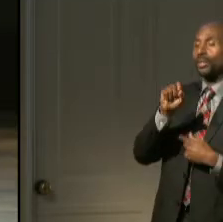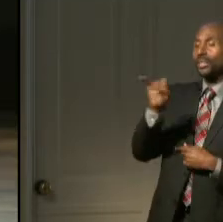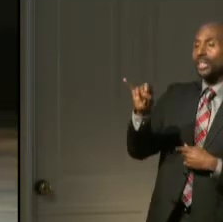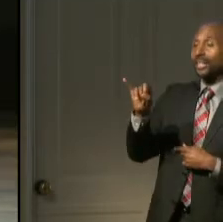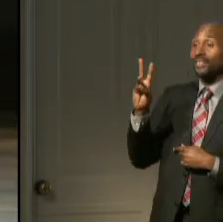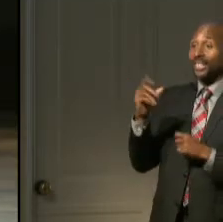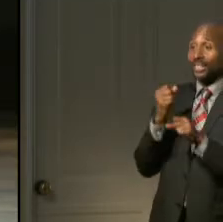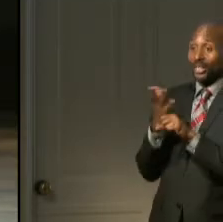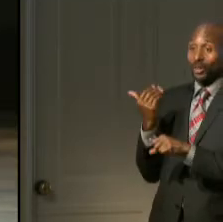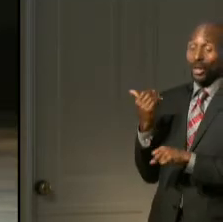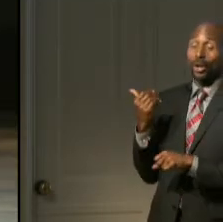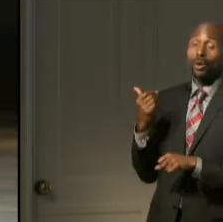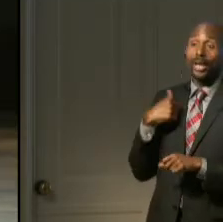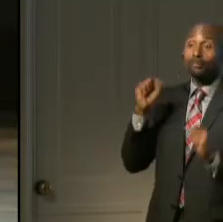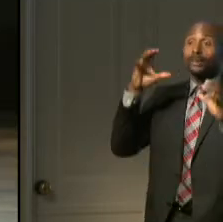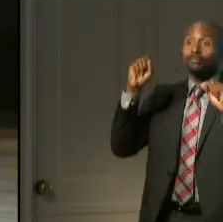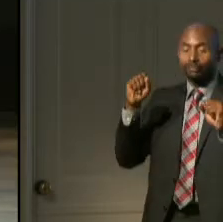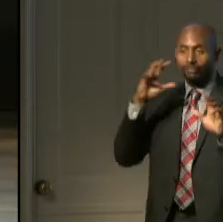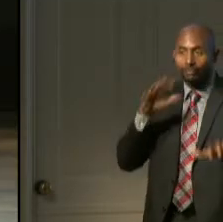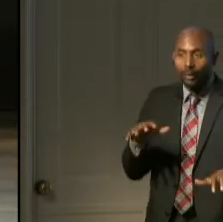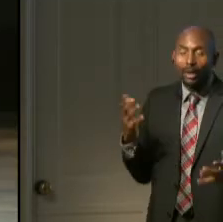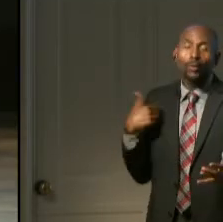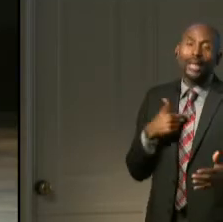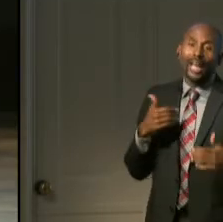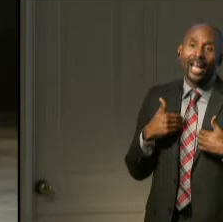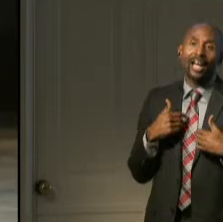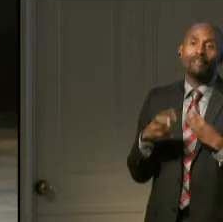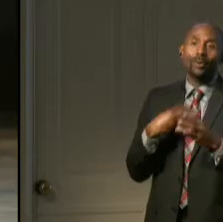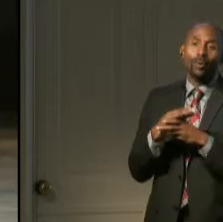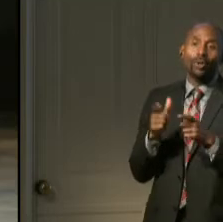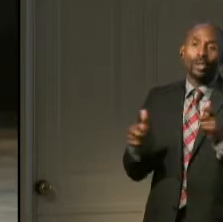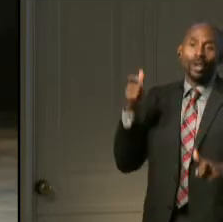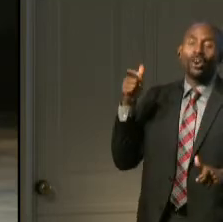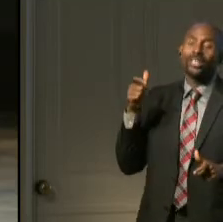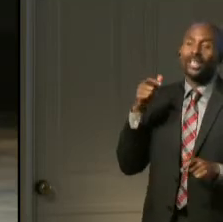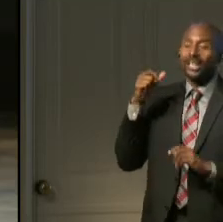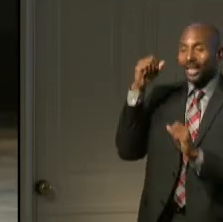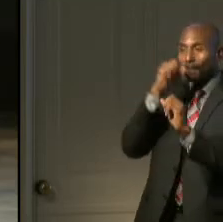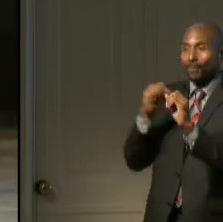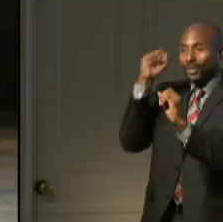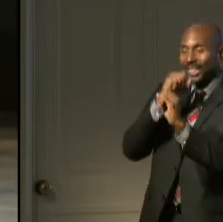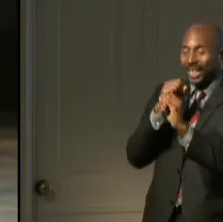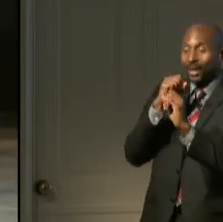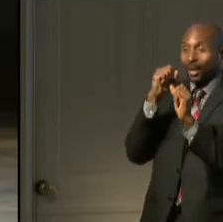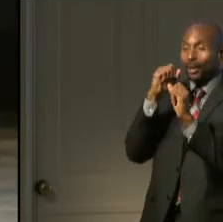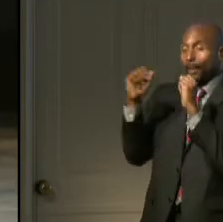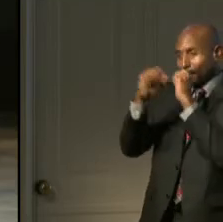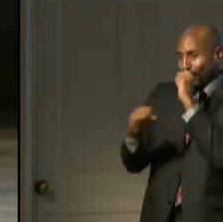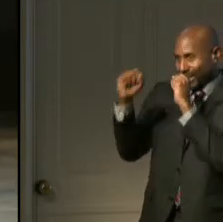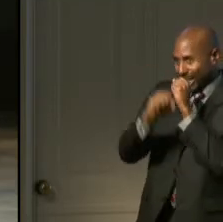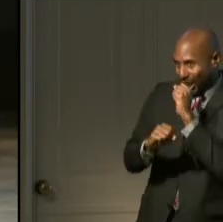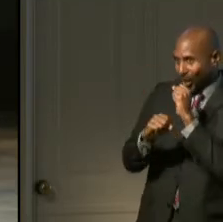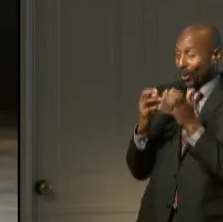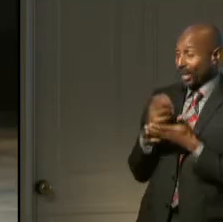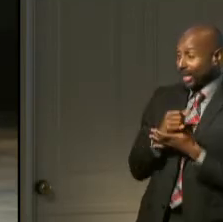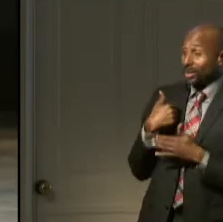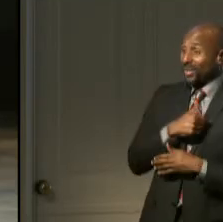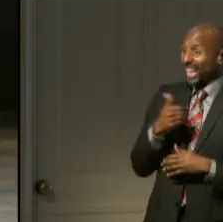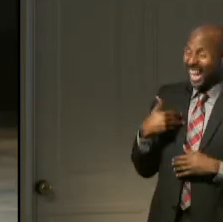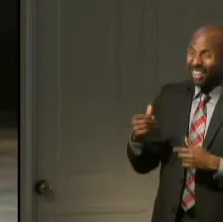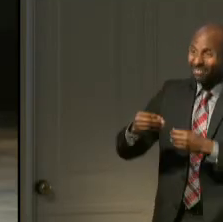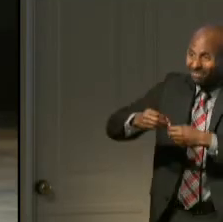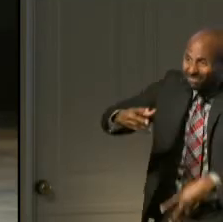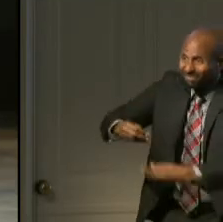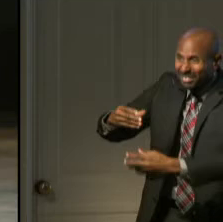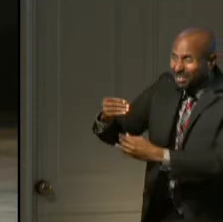largest mosquito collection. We have tens and tens of thousands of mosquitoes, and I thought, who on earth would want